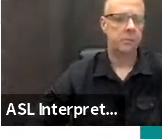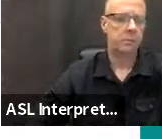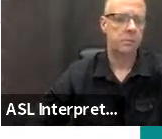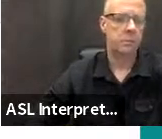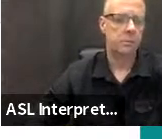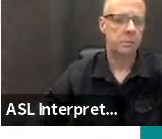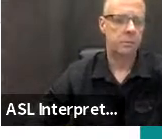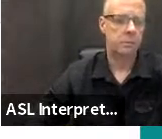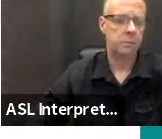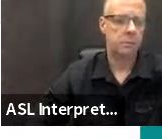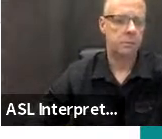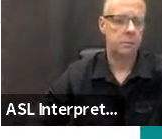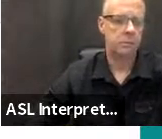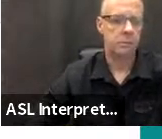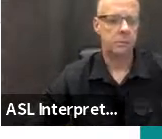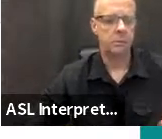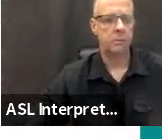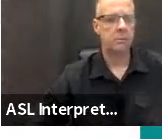Thank you.